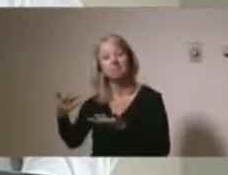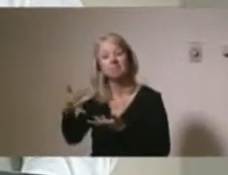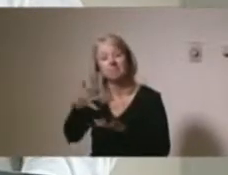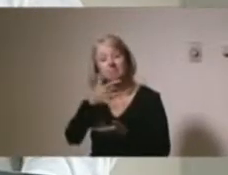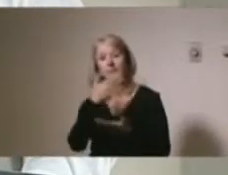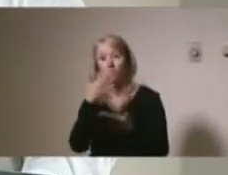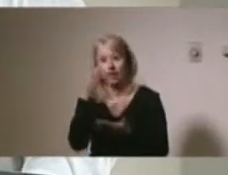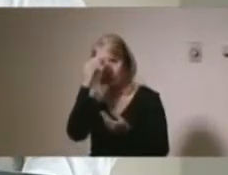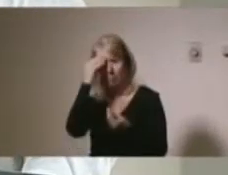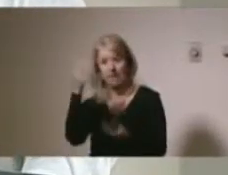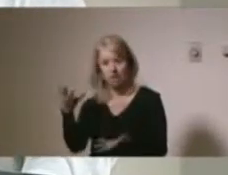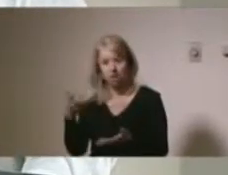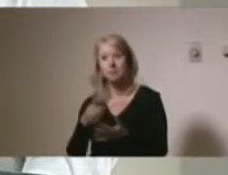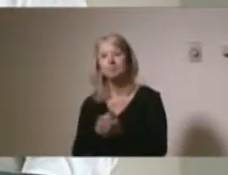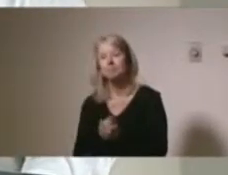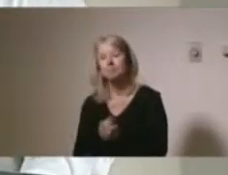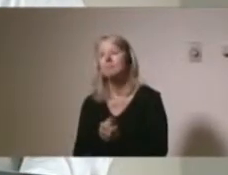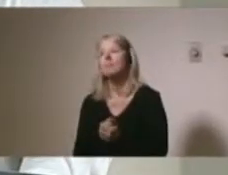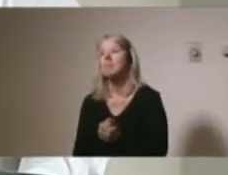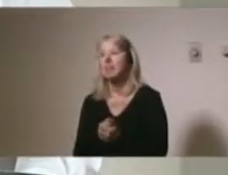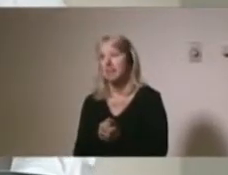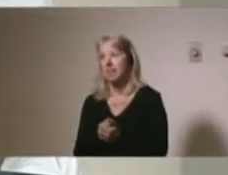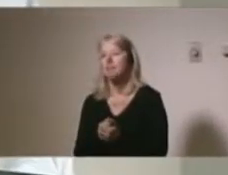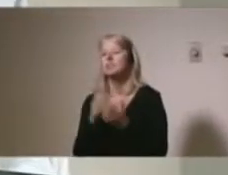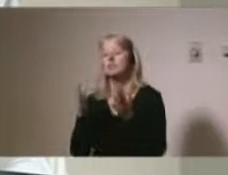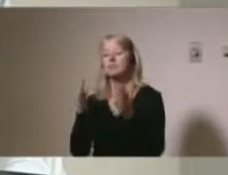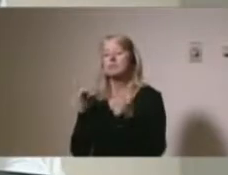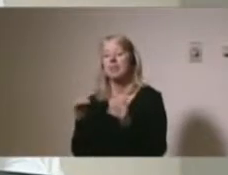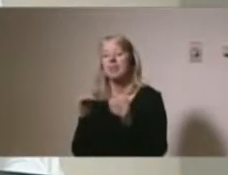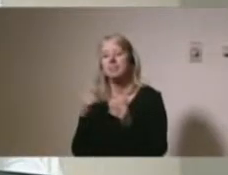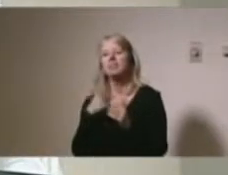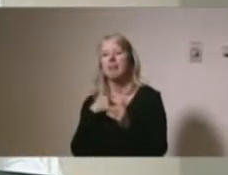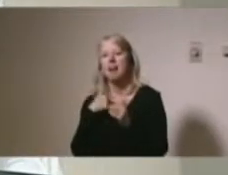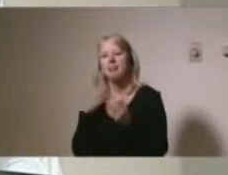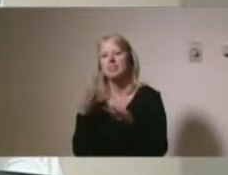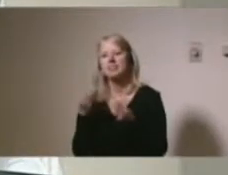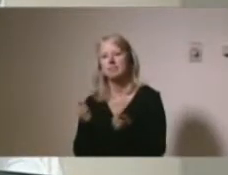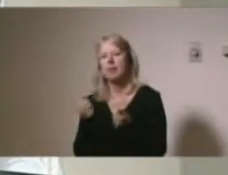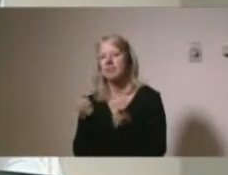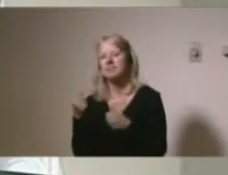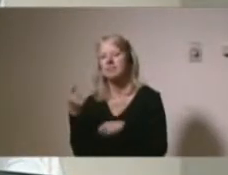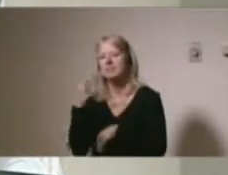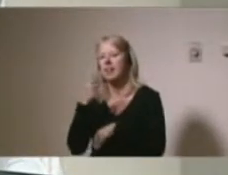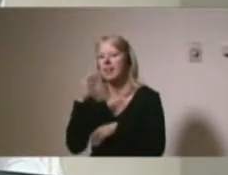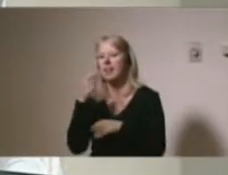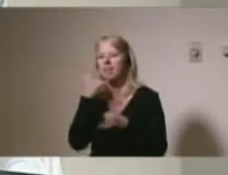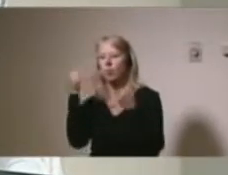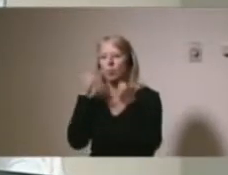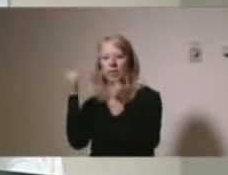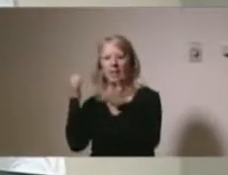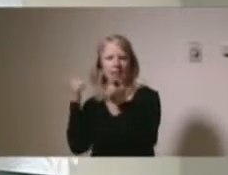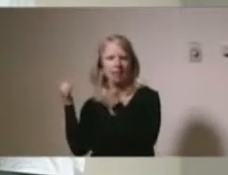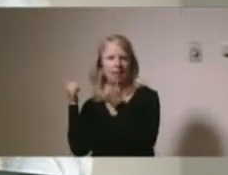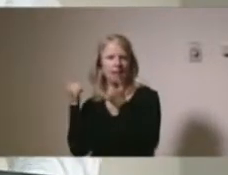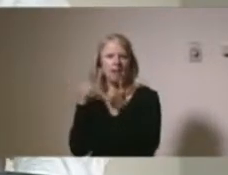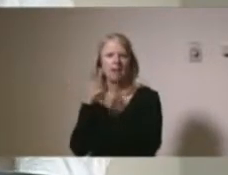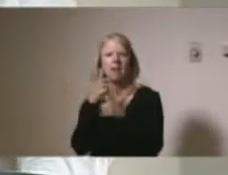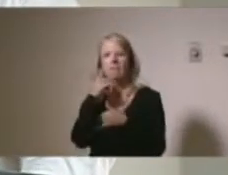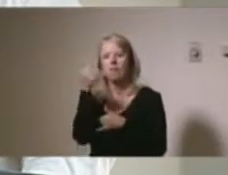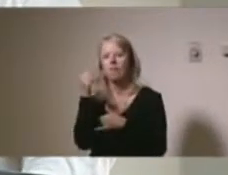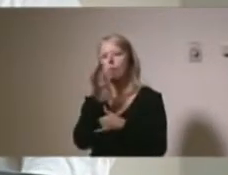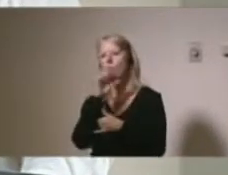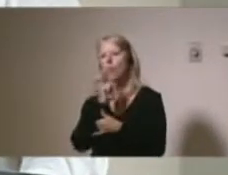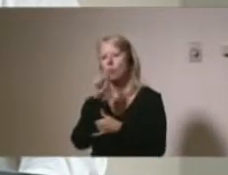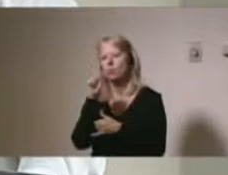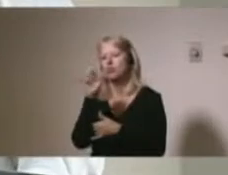got out of it. From there, as the next day, as I spent the day making phone calls, I called Old Crow,